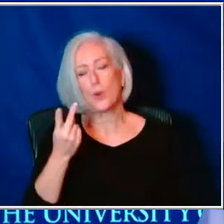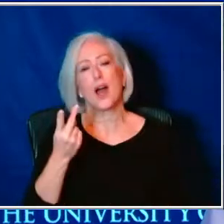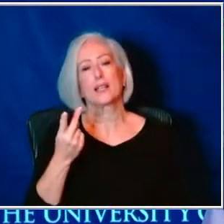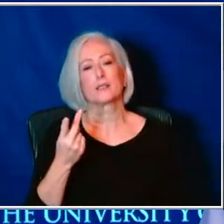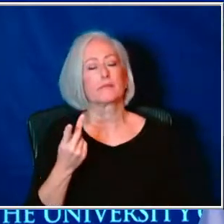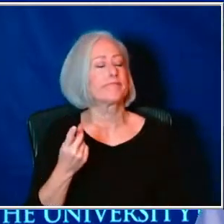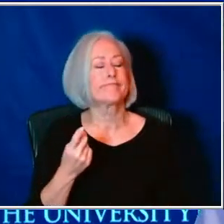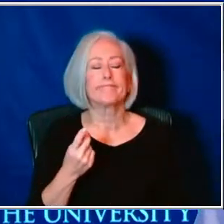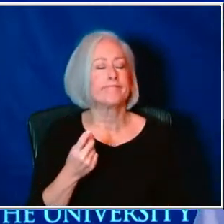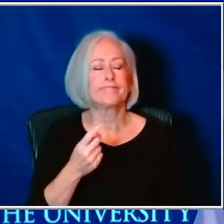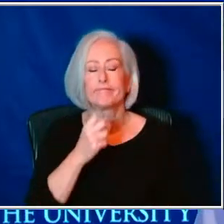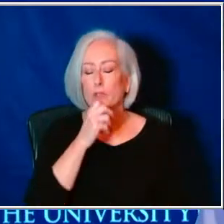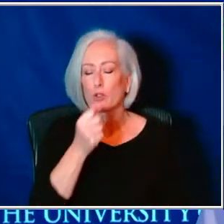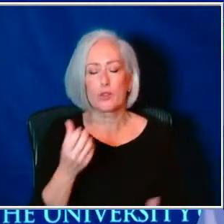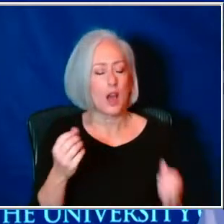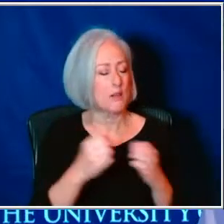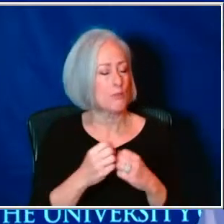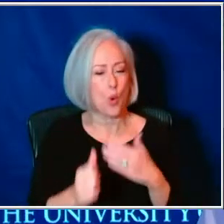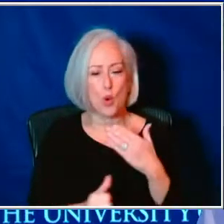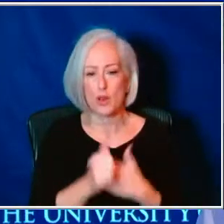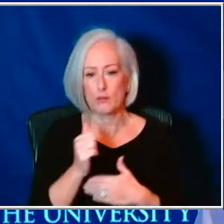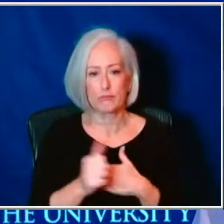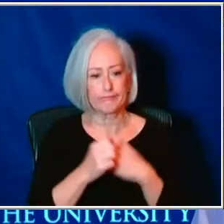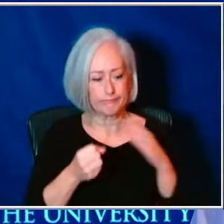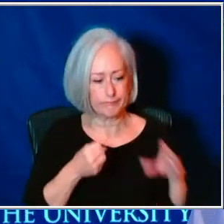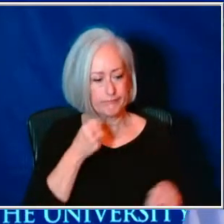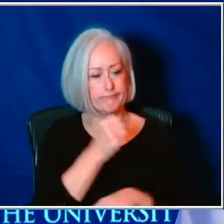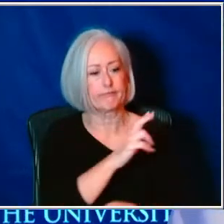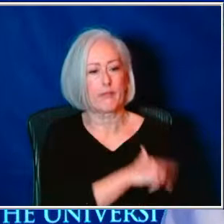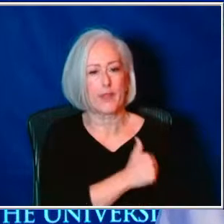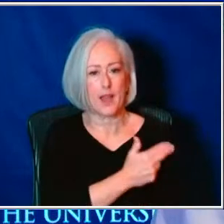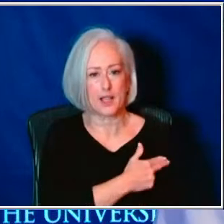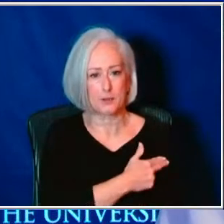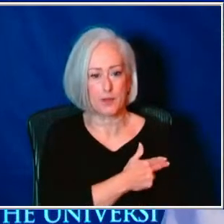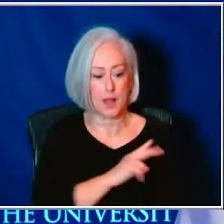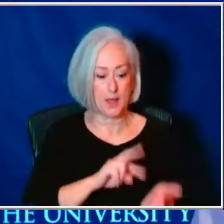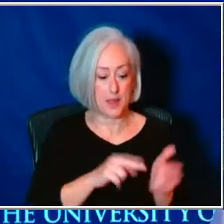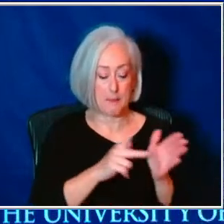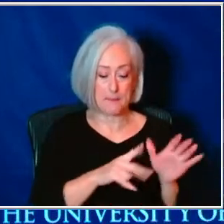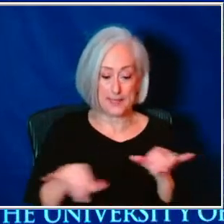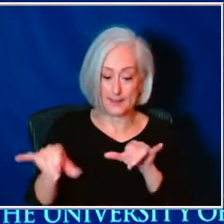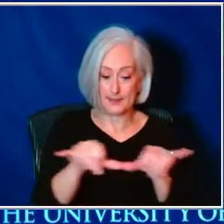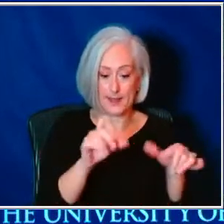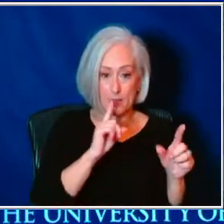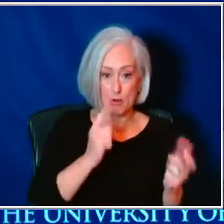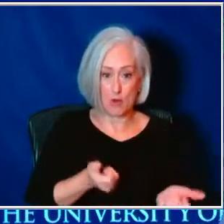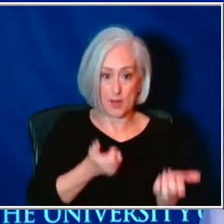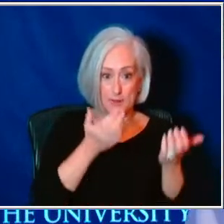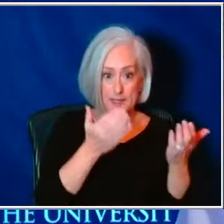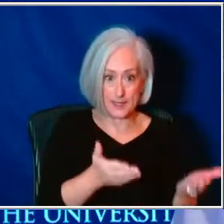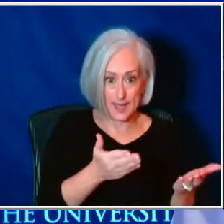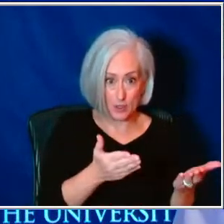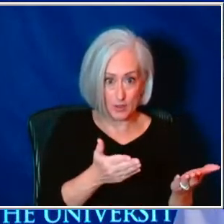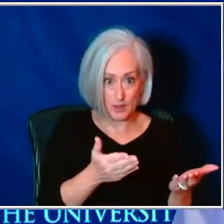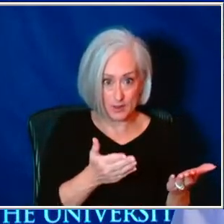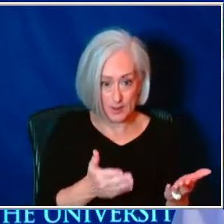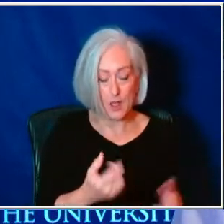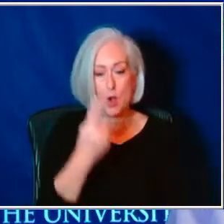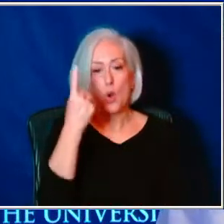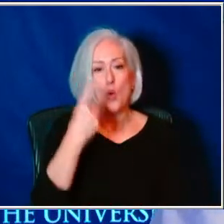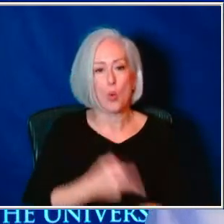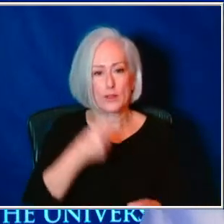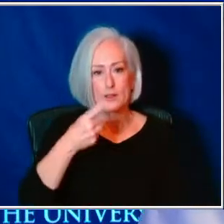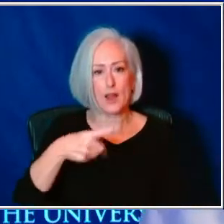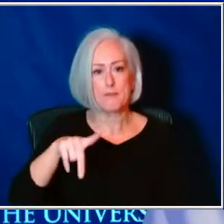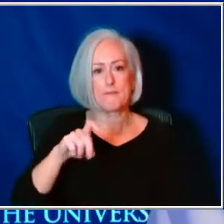hospital. So right now, the standard and the recommendations continue to be just that single round